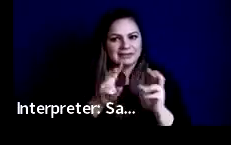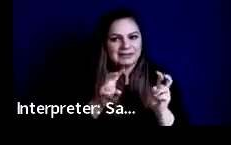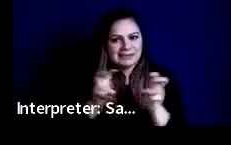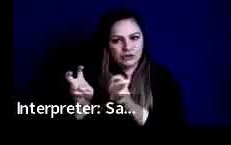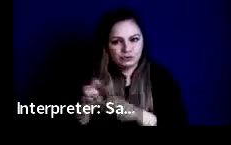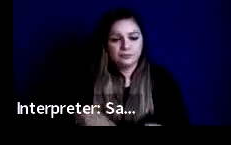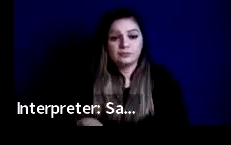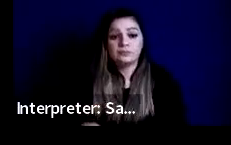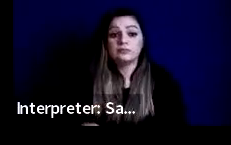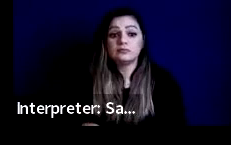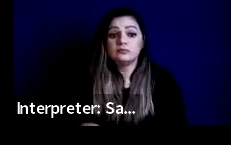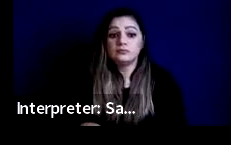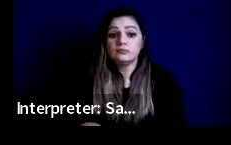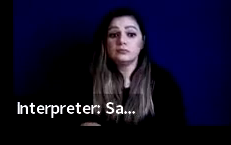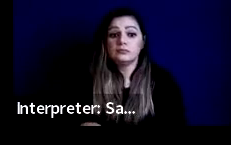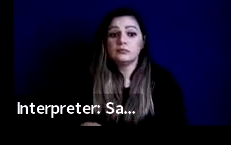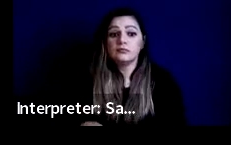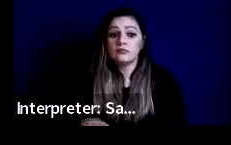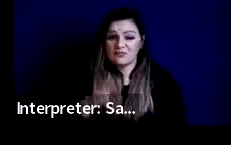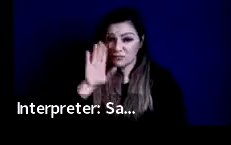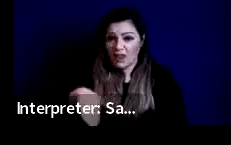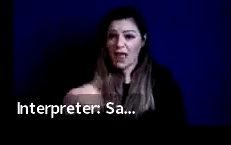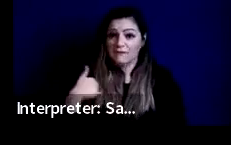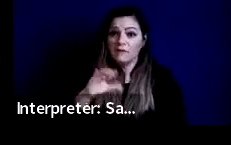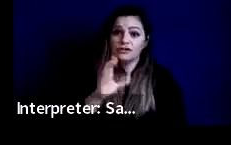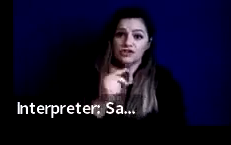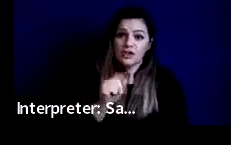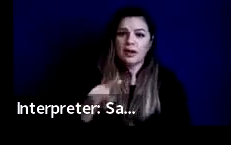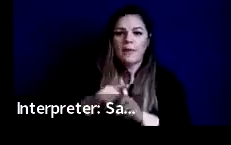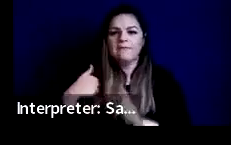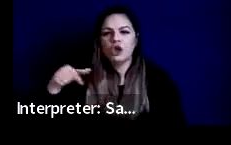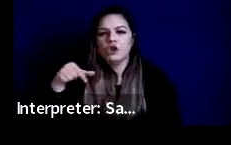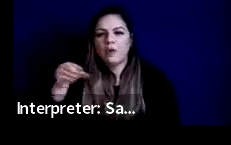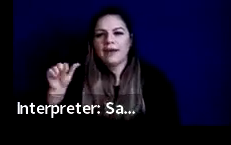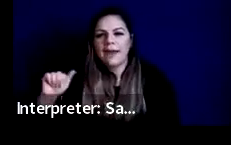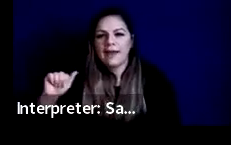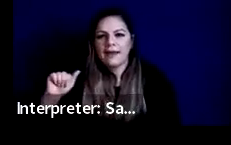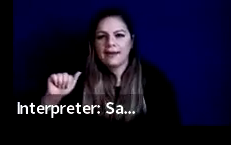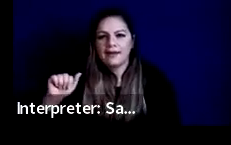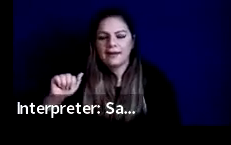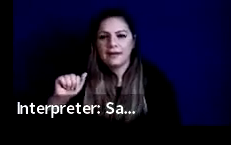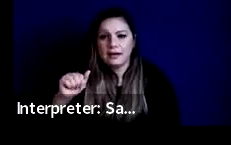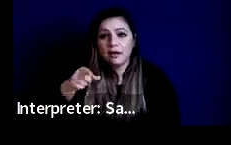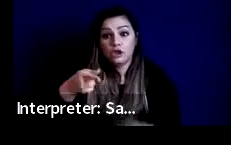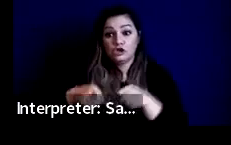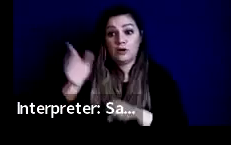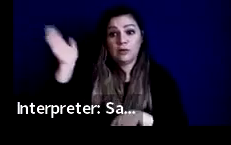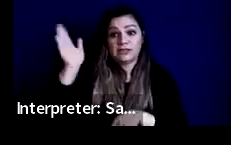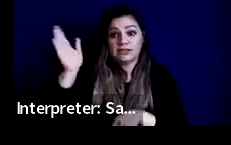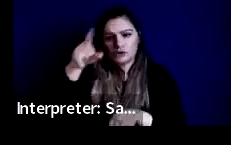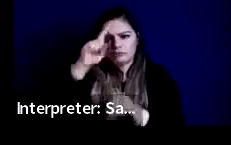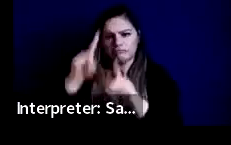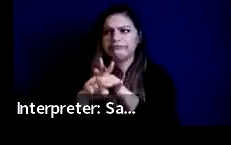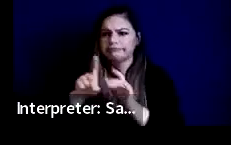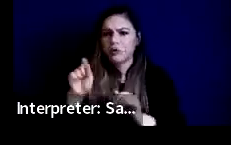up for you throughout the webinar, please go ahead and put those in the Q&A box. We'll come back to those at the end of